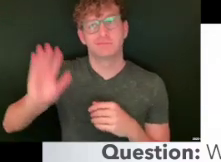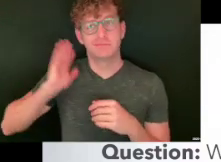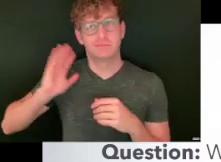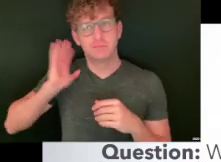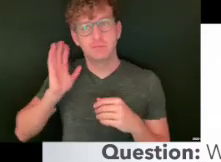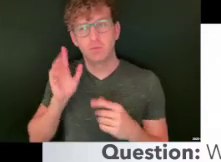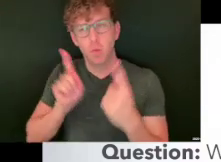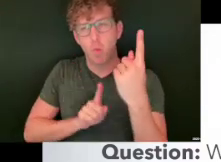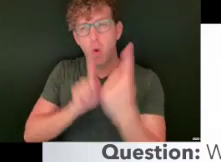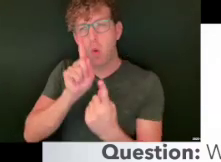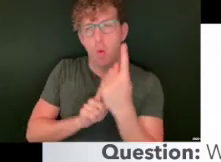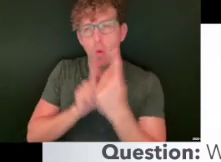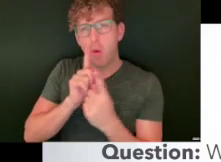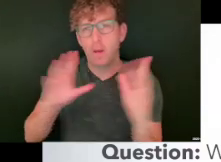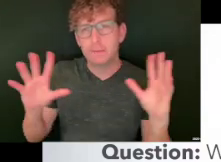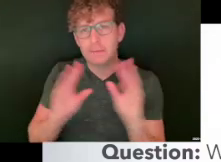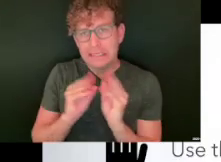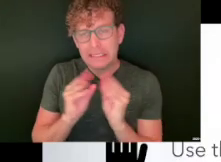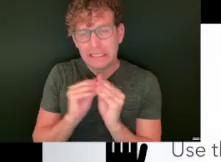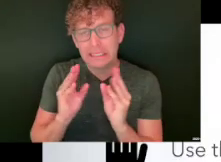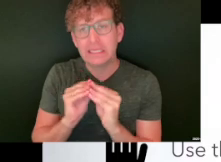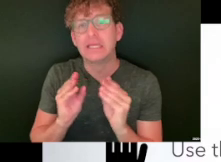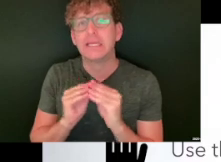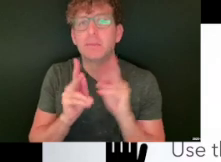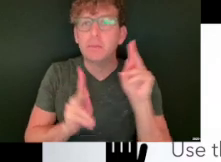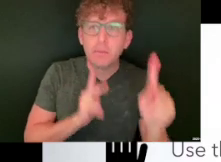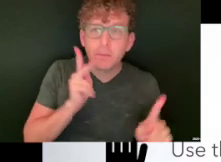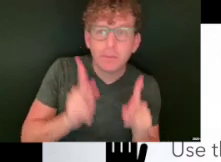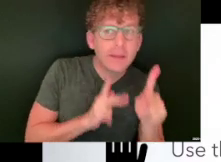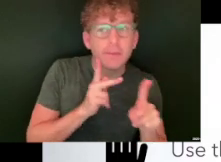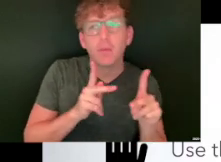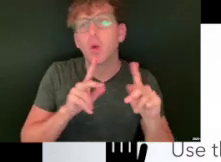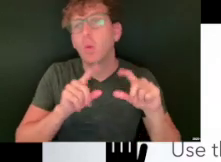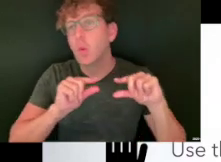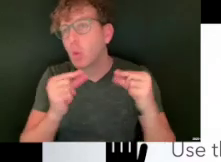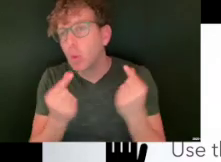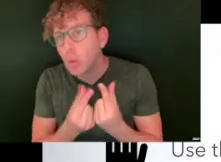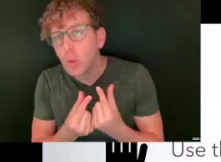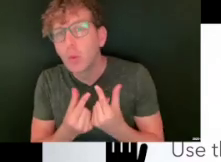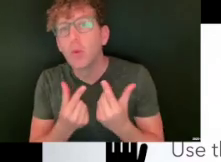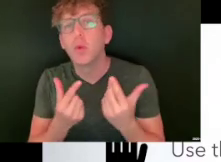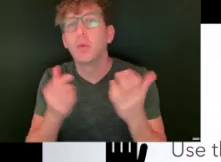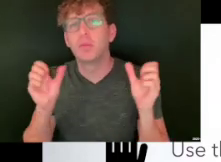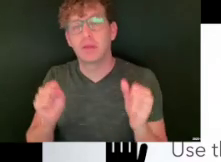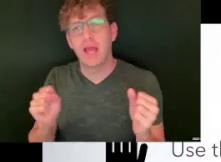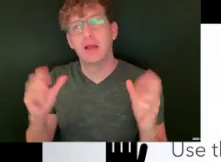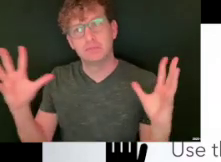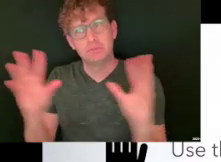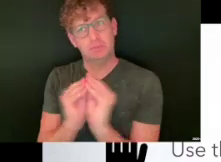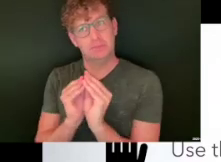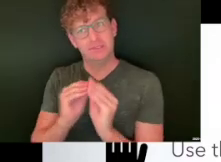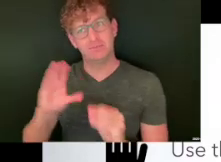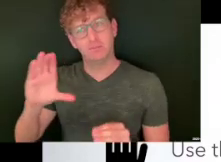Well, if you can move forward, I think, yes, right there. My